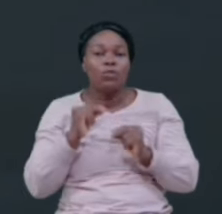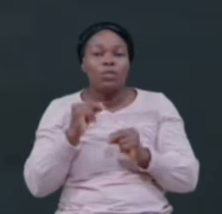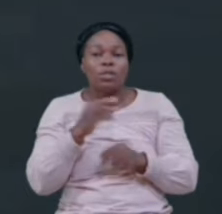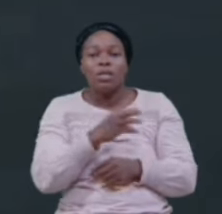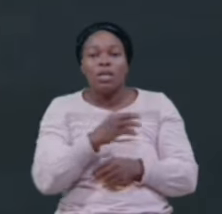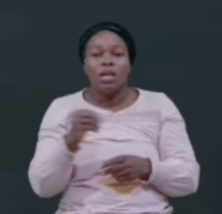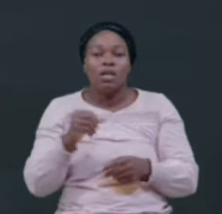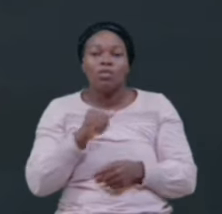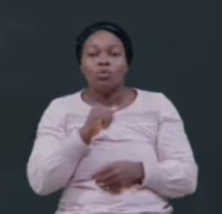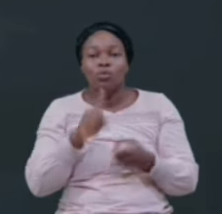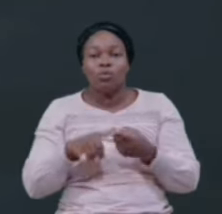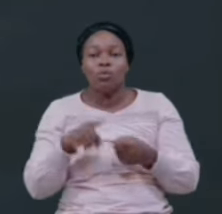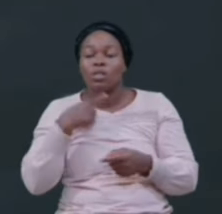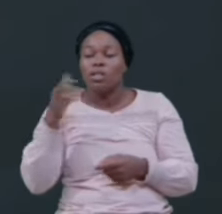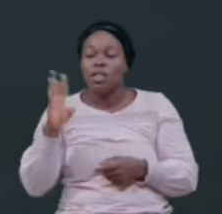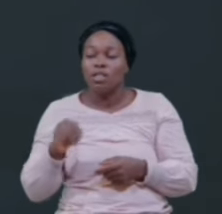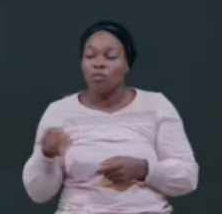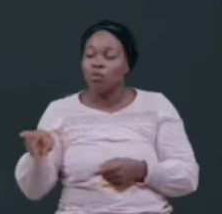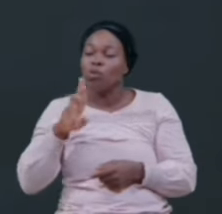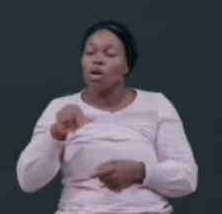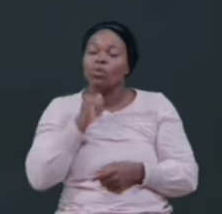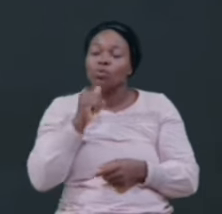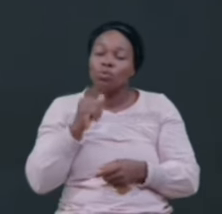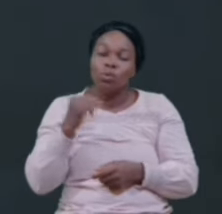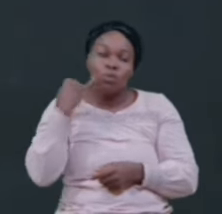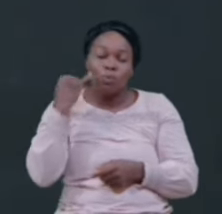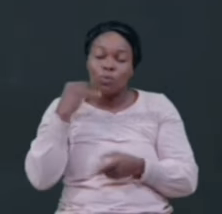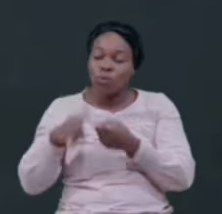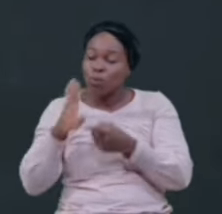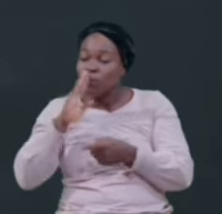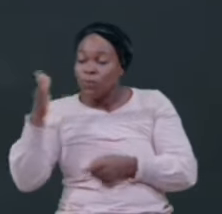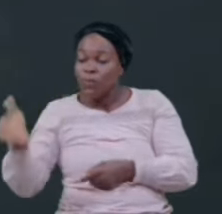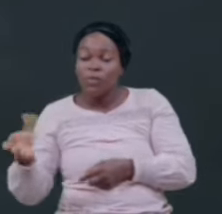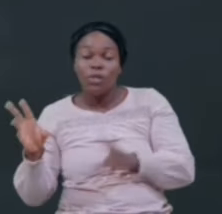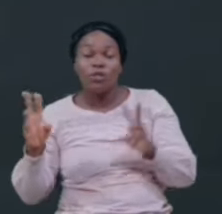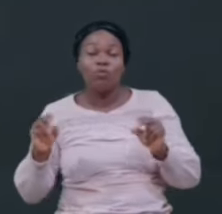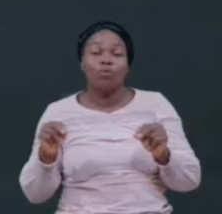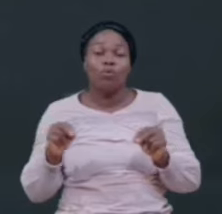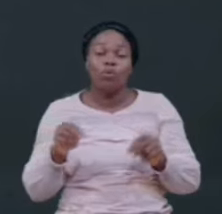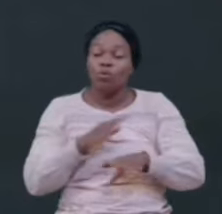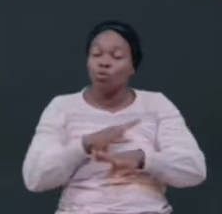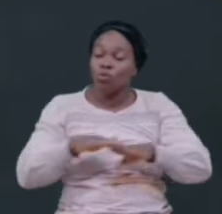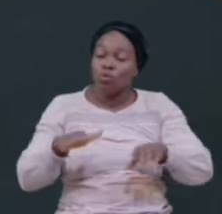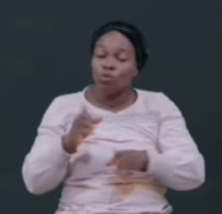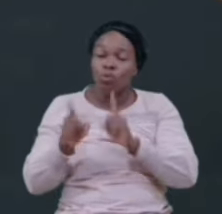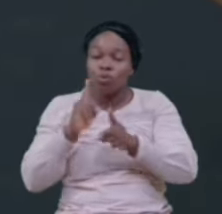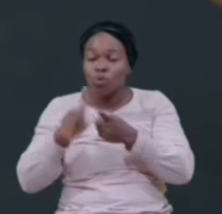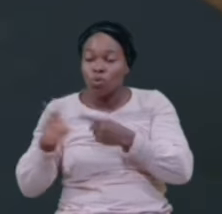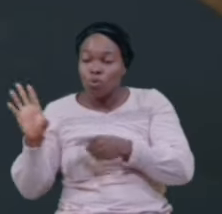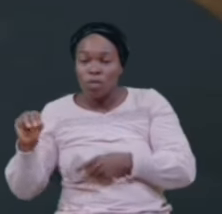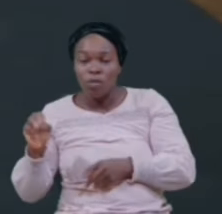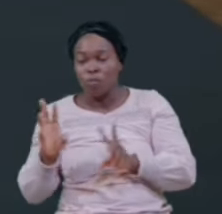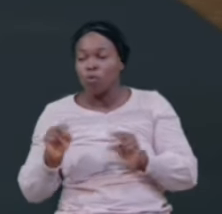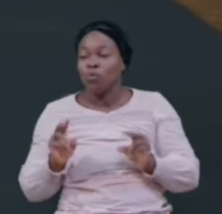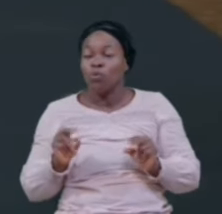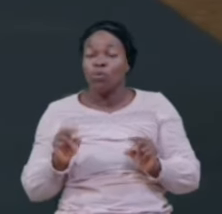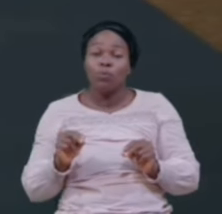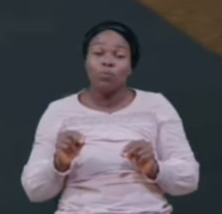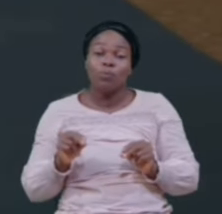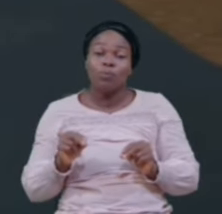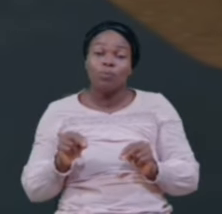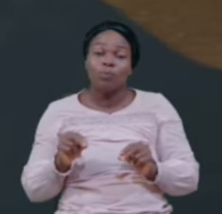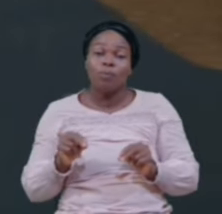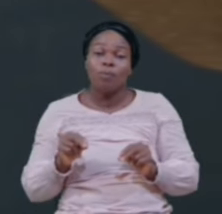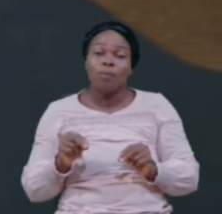position. Don't call him. Don't talk to him. Don't be familiar with him. I